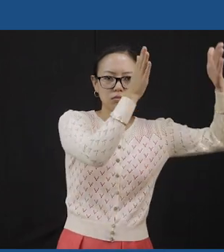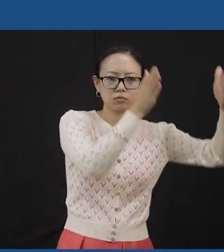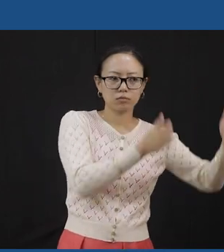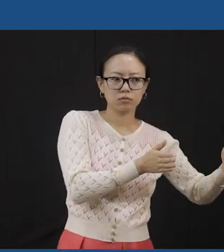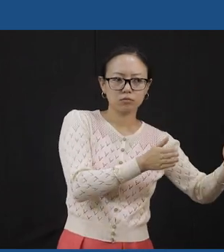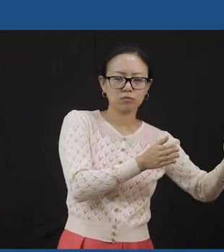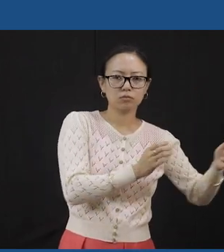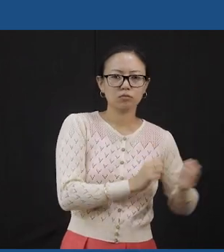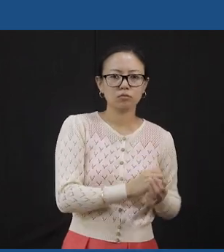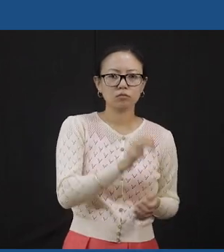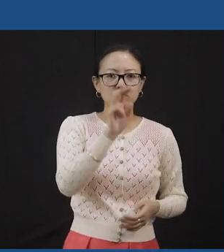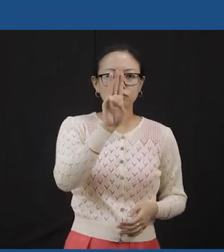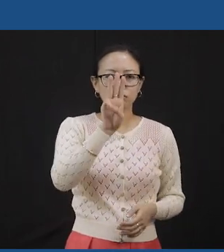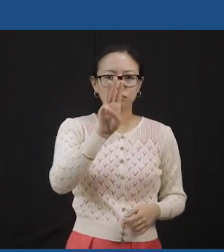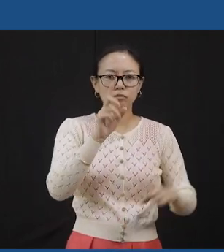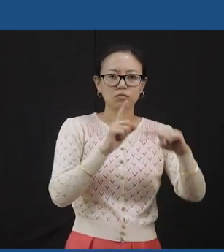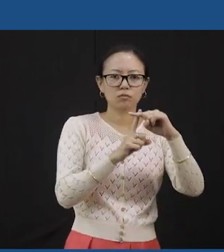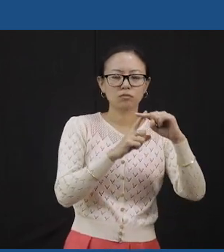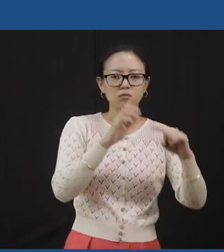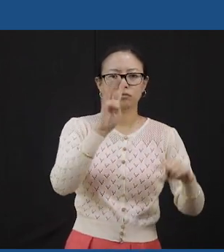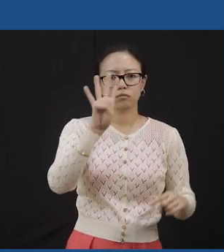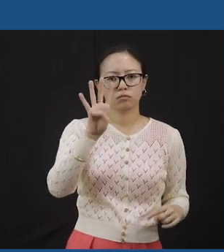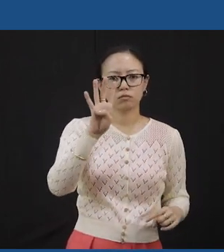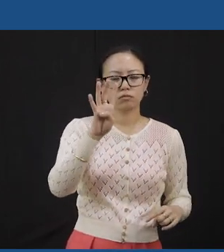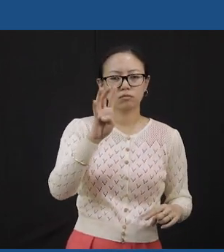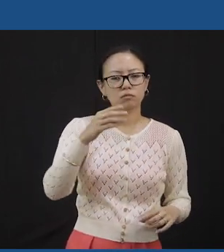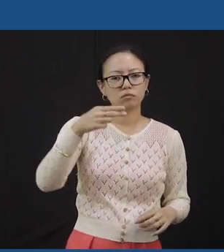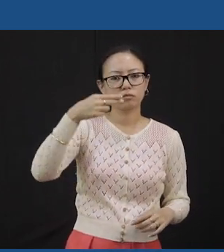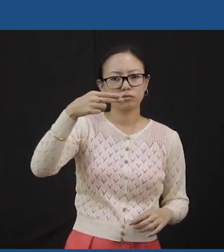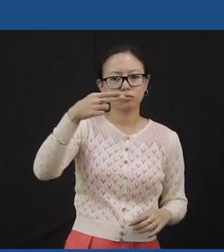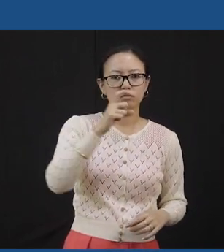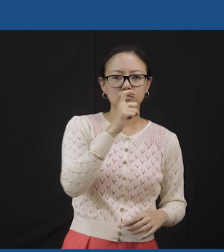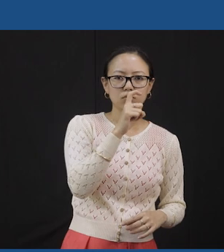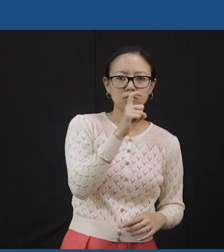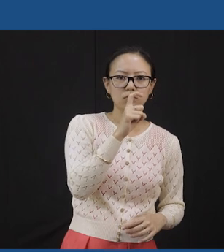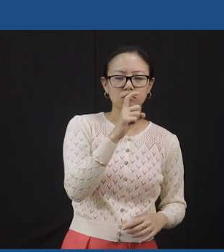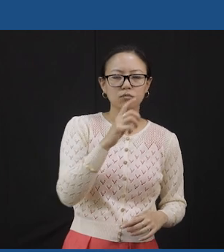And hundreds place, 3 plus 4 is 7.